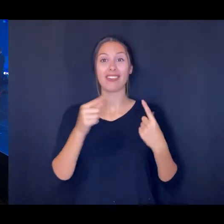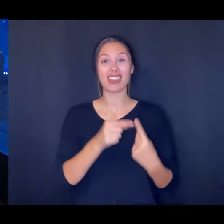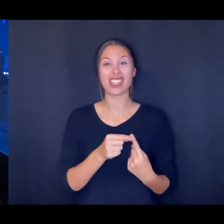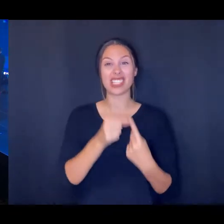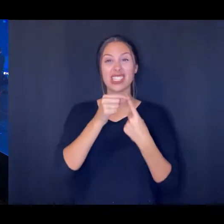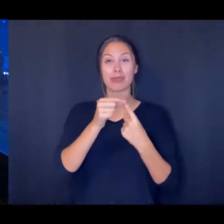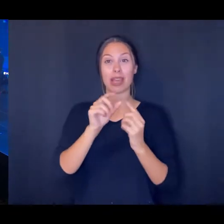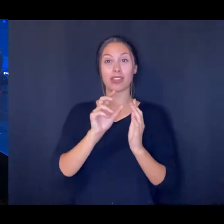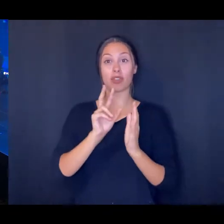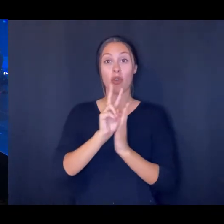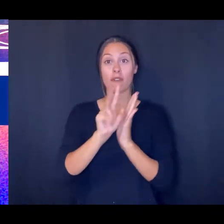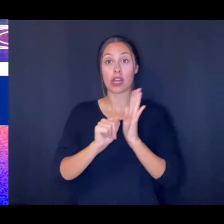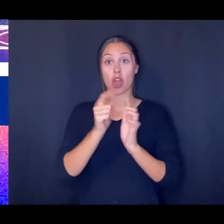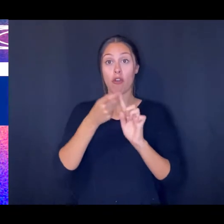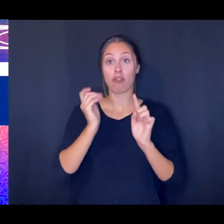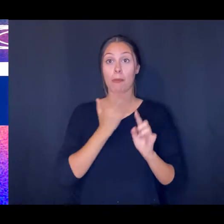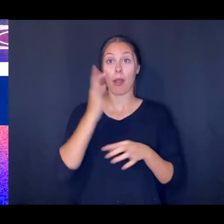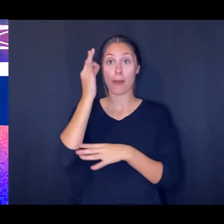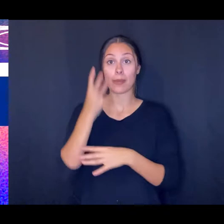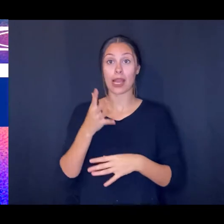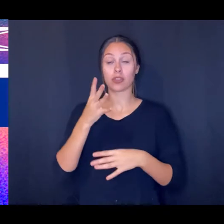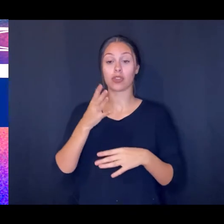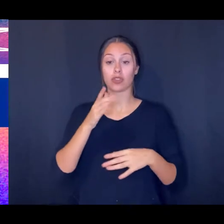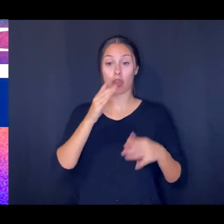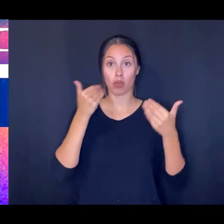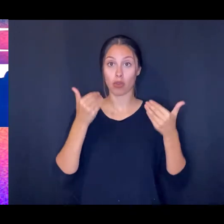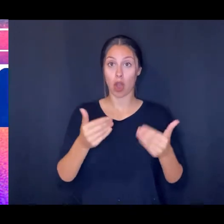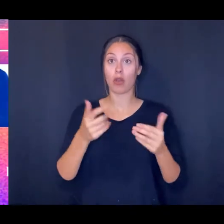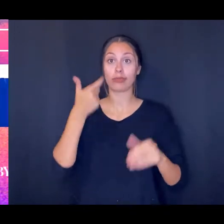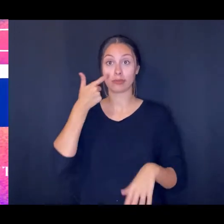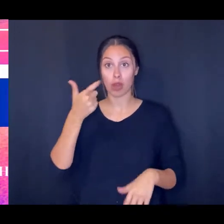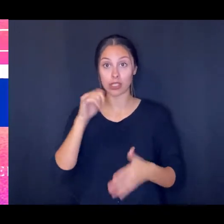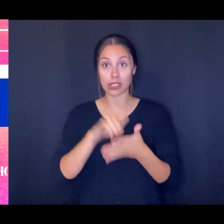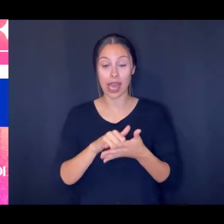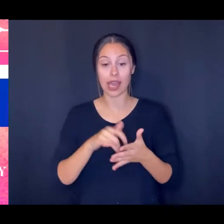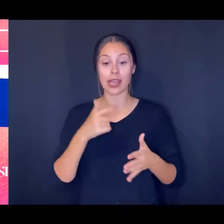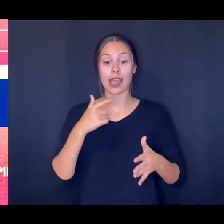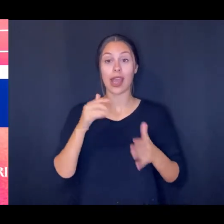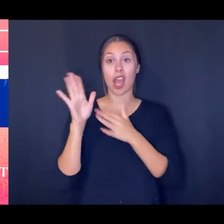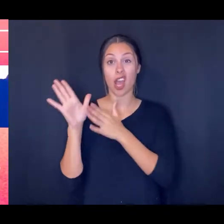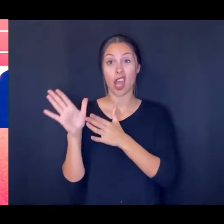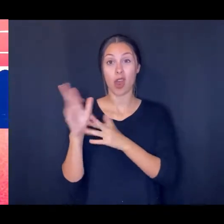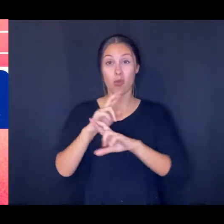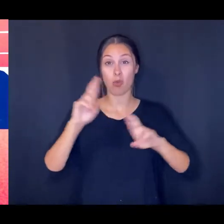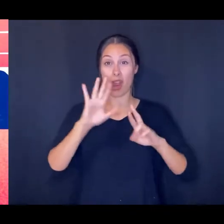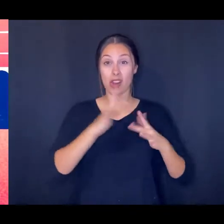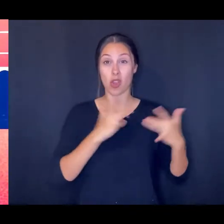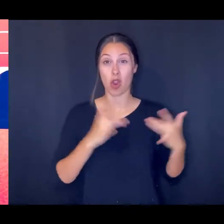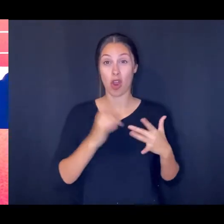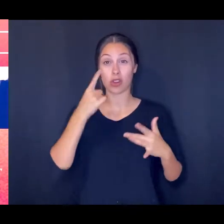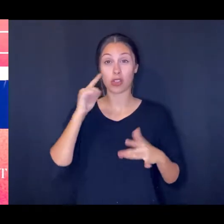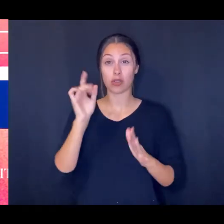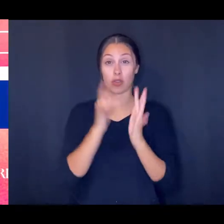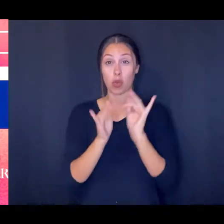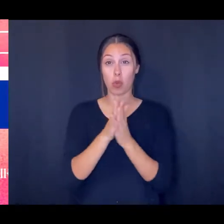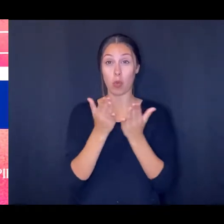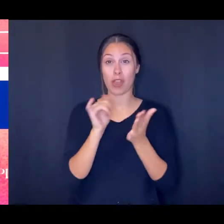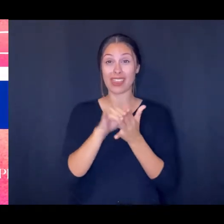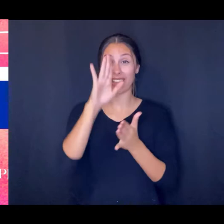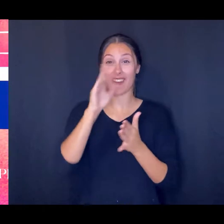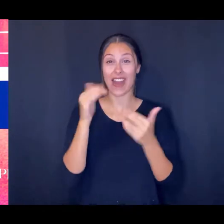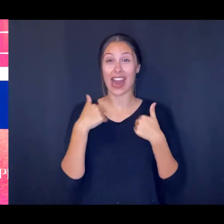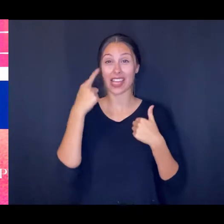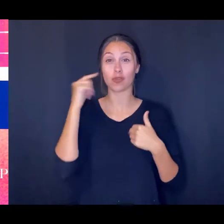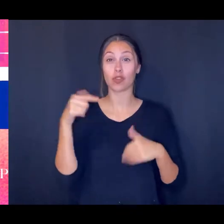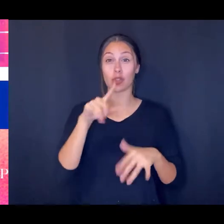have a very special video from our pastor, so I want you to draw your attention to the screens, and I want you to prepare your hearts for